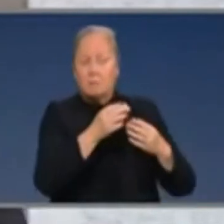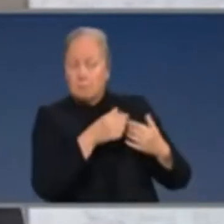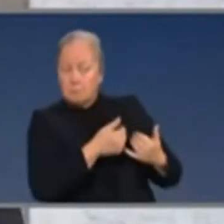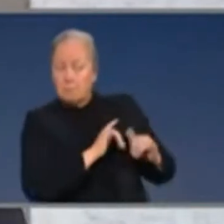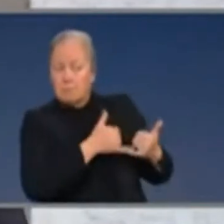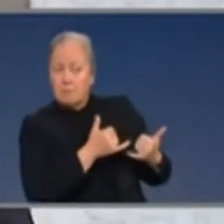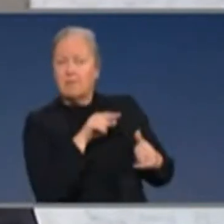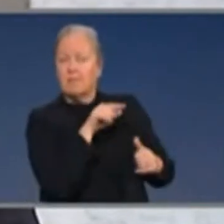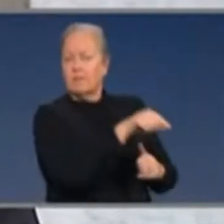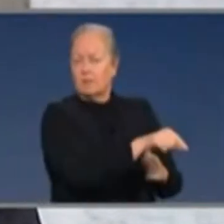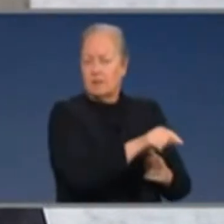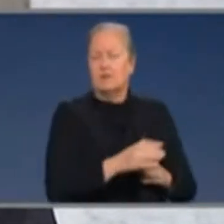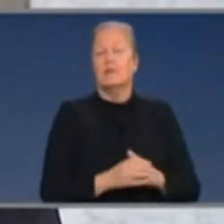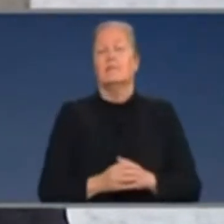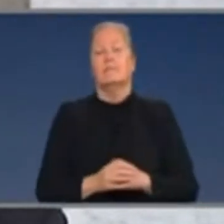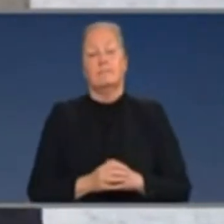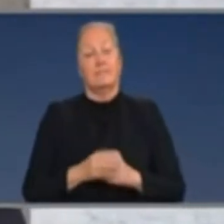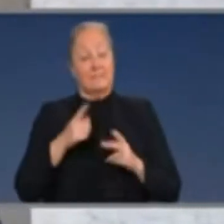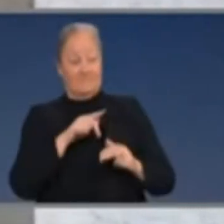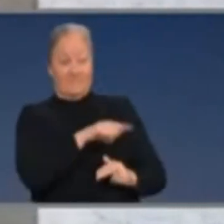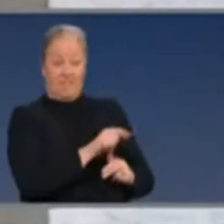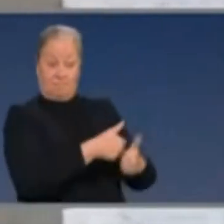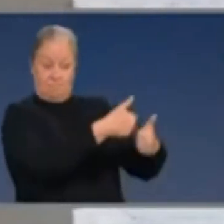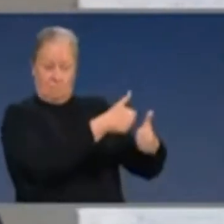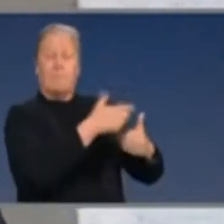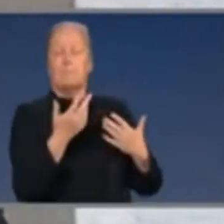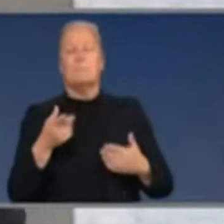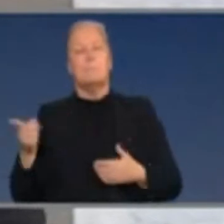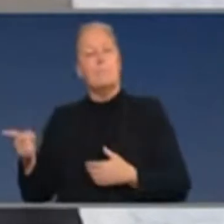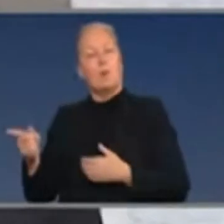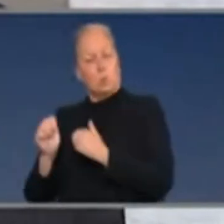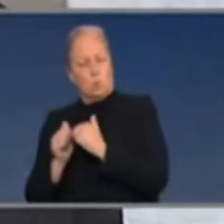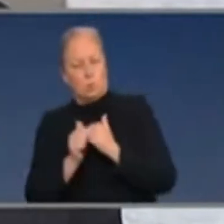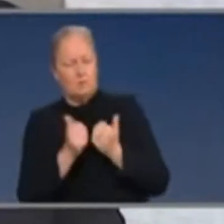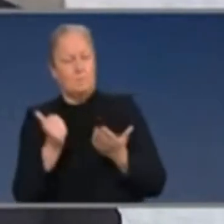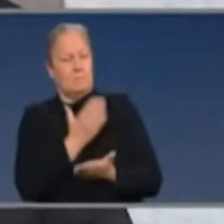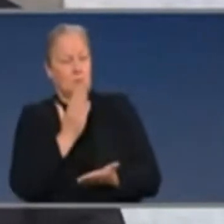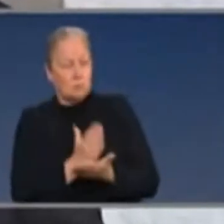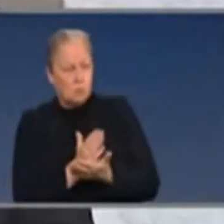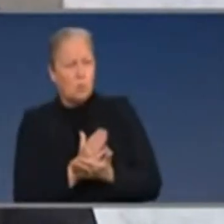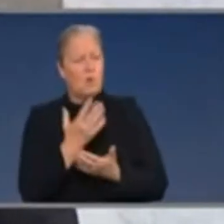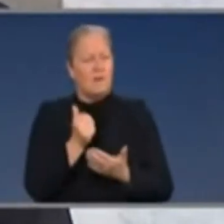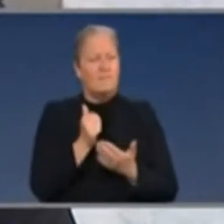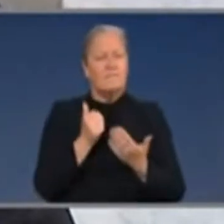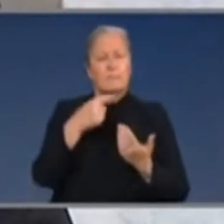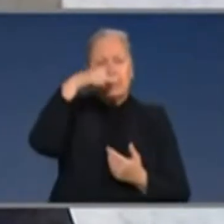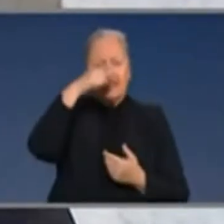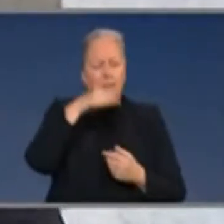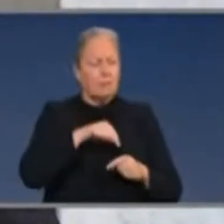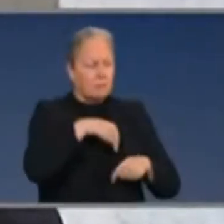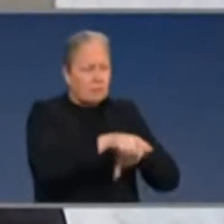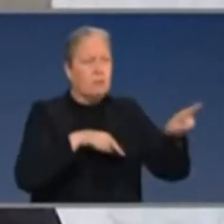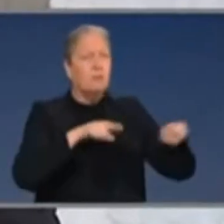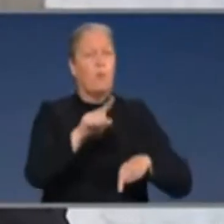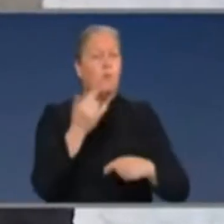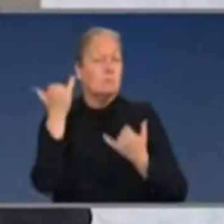they have a problem in an ability to achieve that, the Minister Colbeck is working with them to put Services Australia teams in to make those